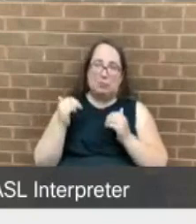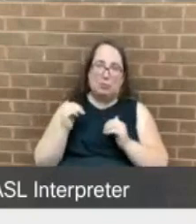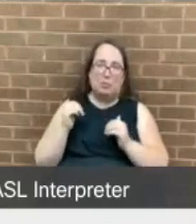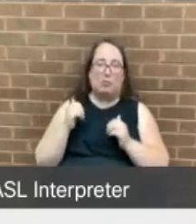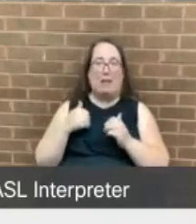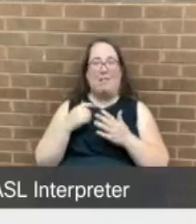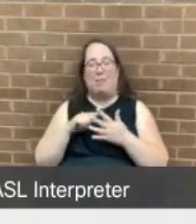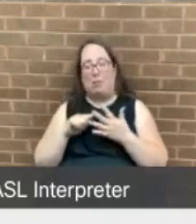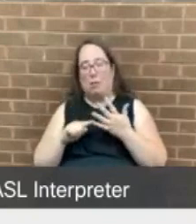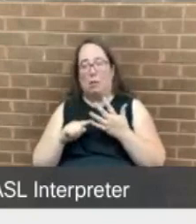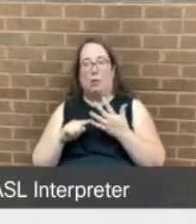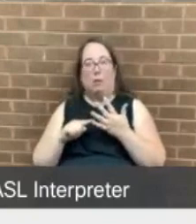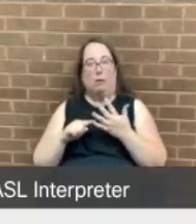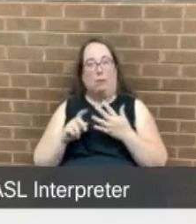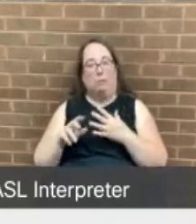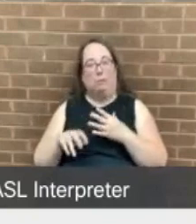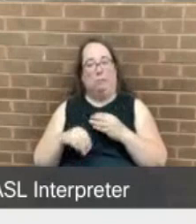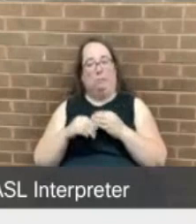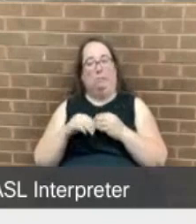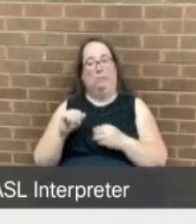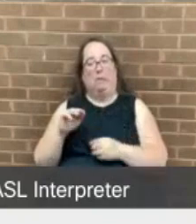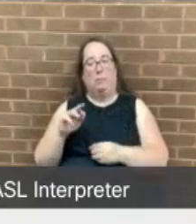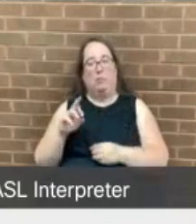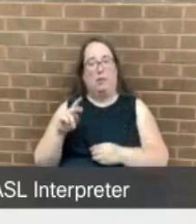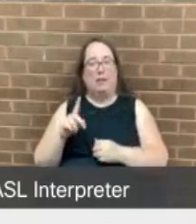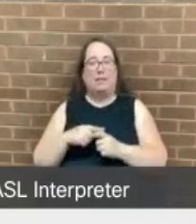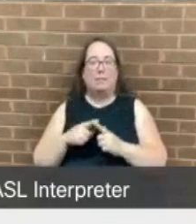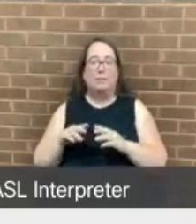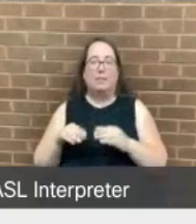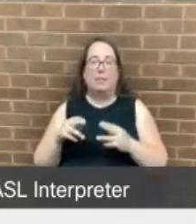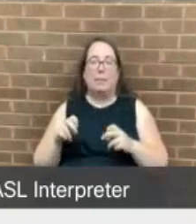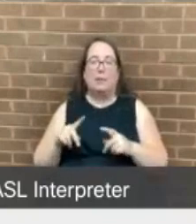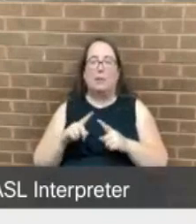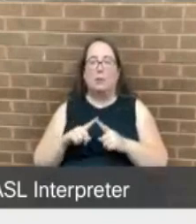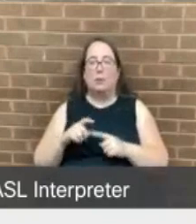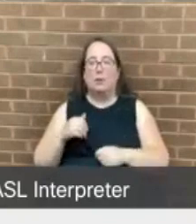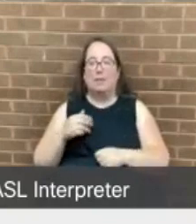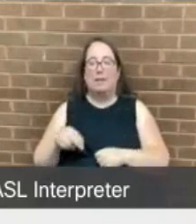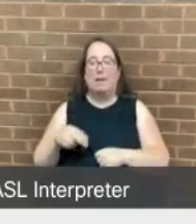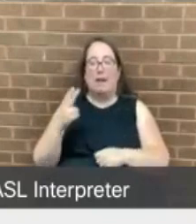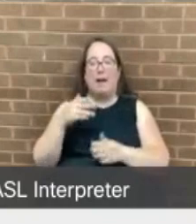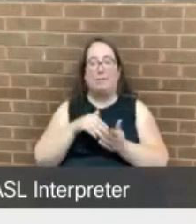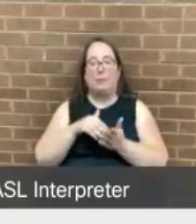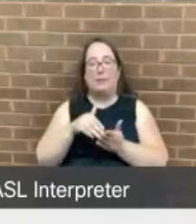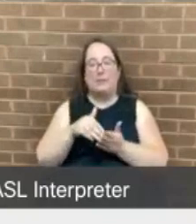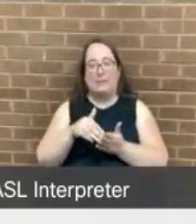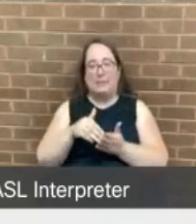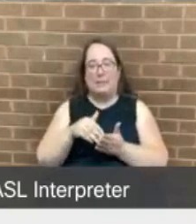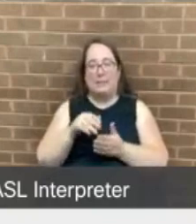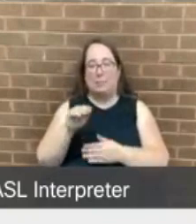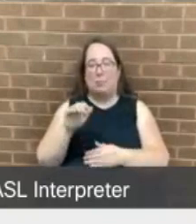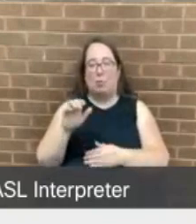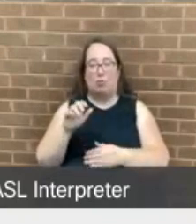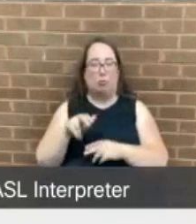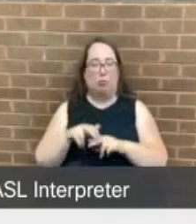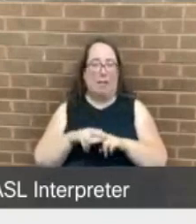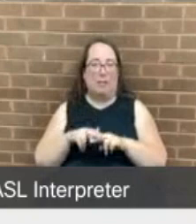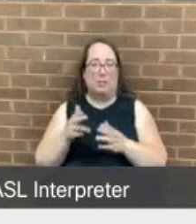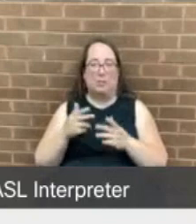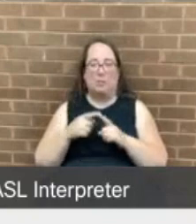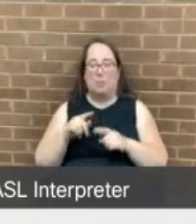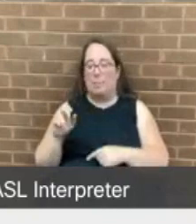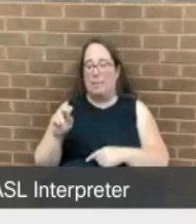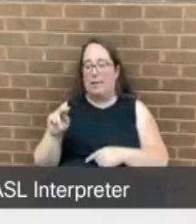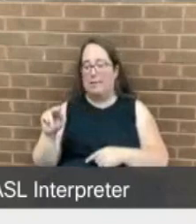able to address that tunnel with Amtrak, that creates the opportunity to have high frequency mark rail service from